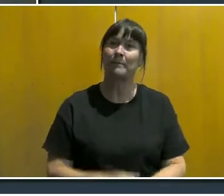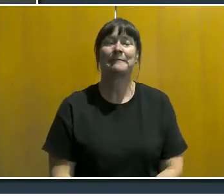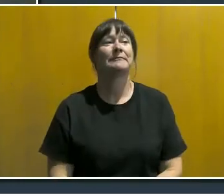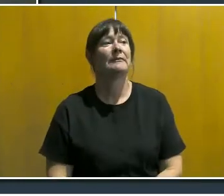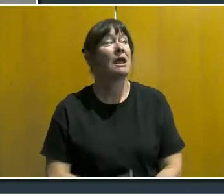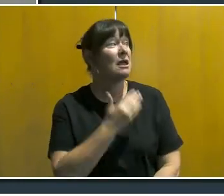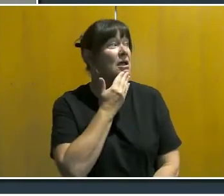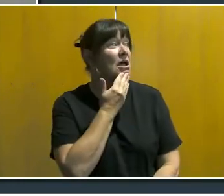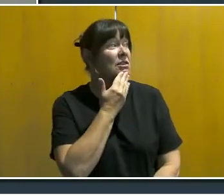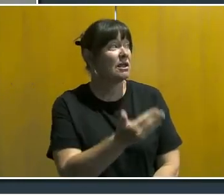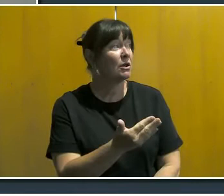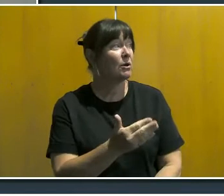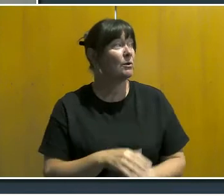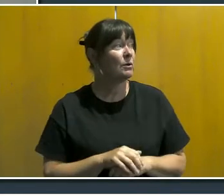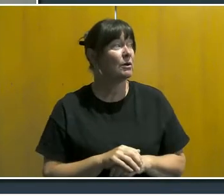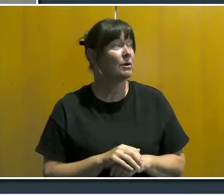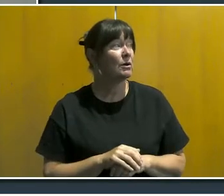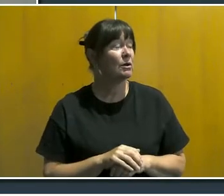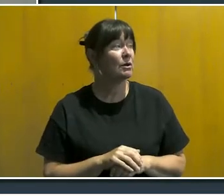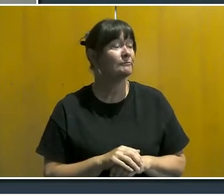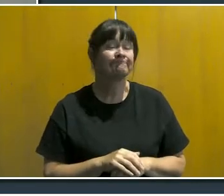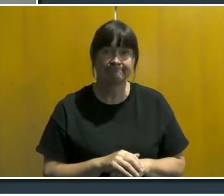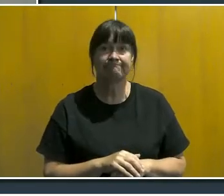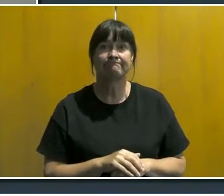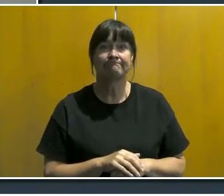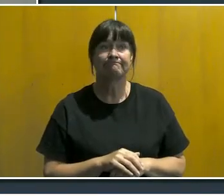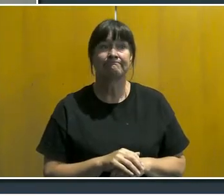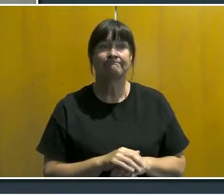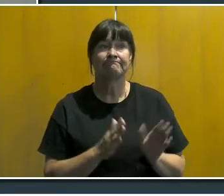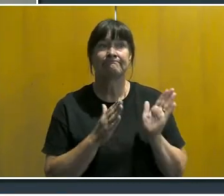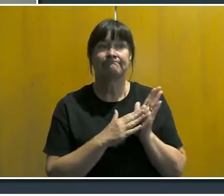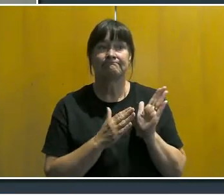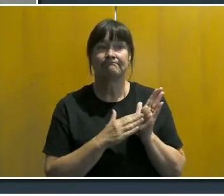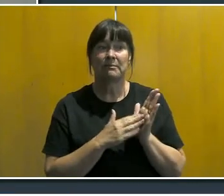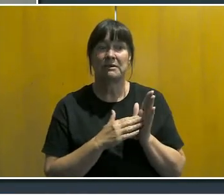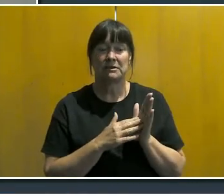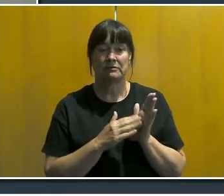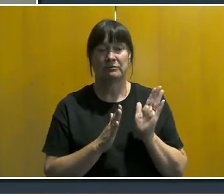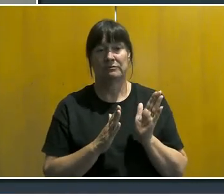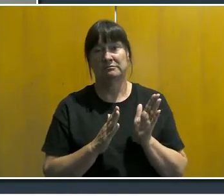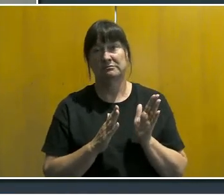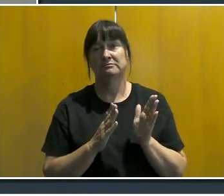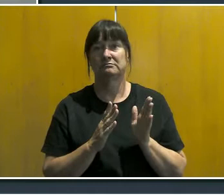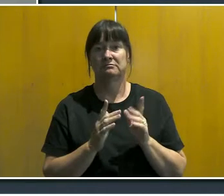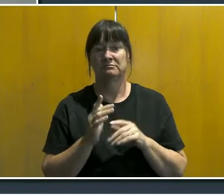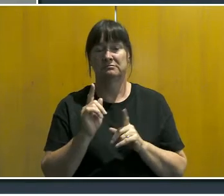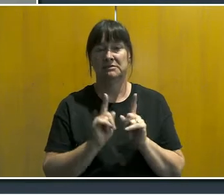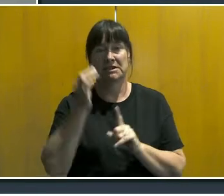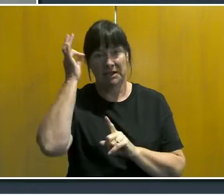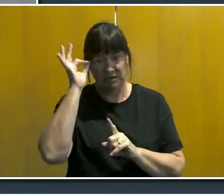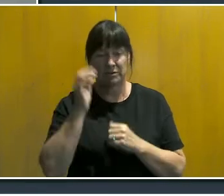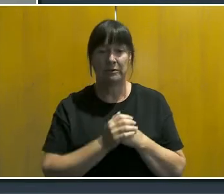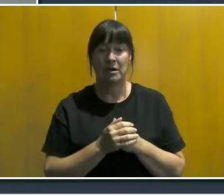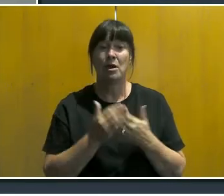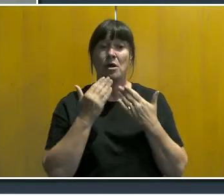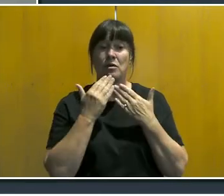Thank you very much. Mayor-wise, elected members, Dr. Rotarangi, thank you for the opportunity to speak to you today. My name is